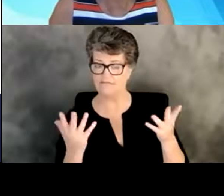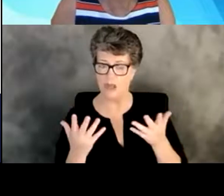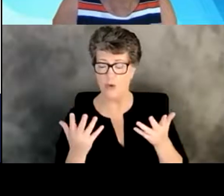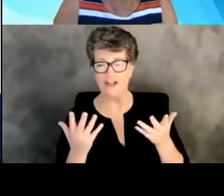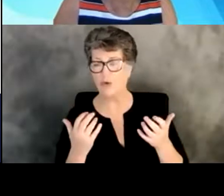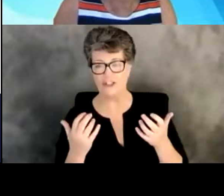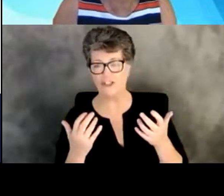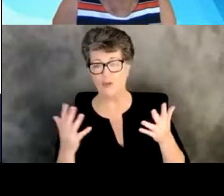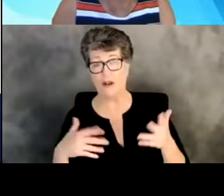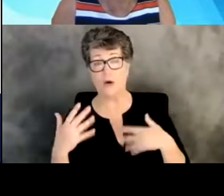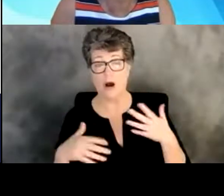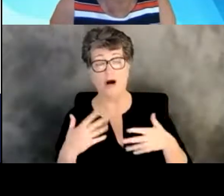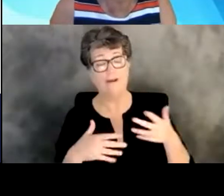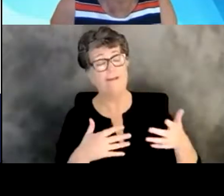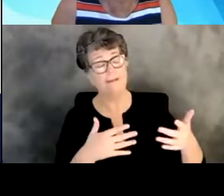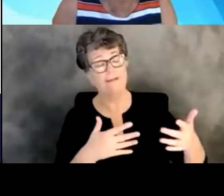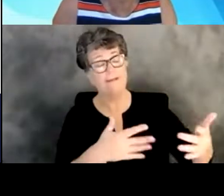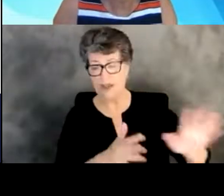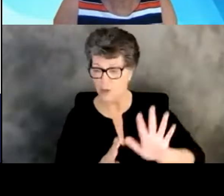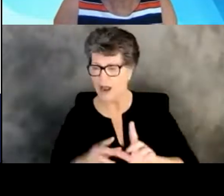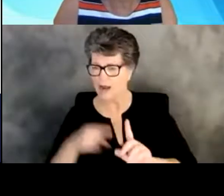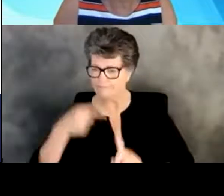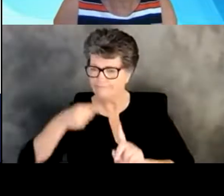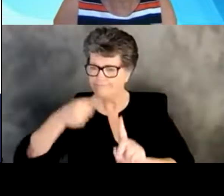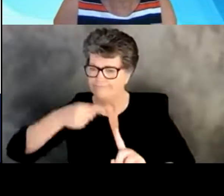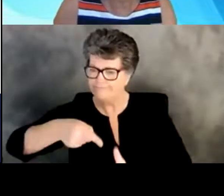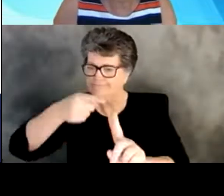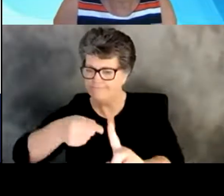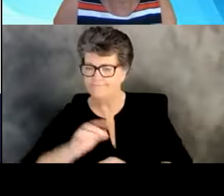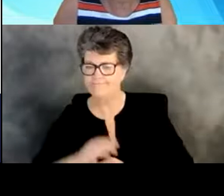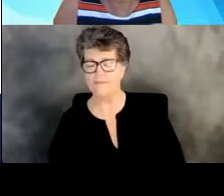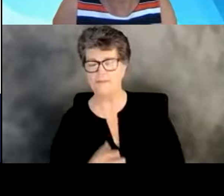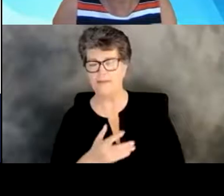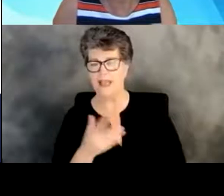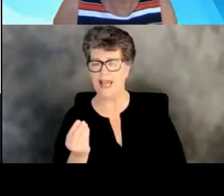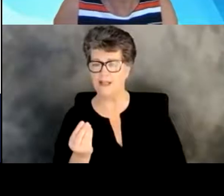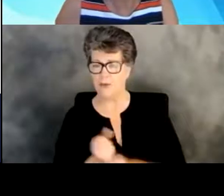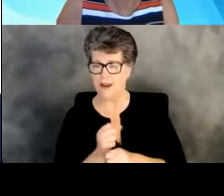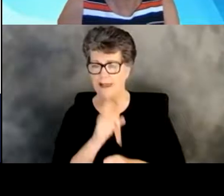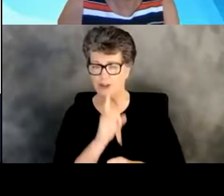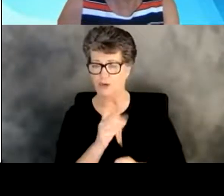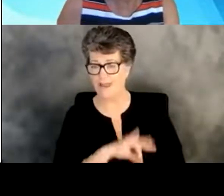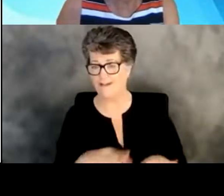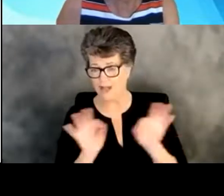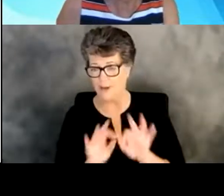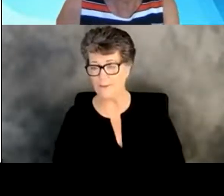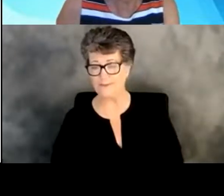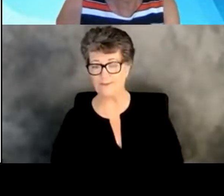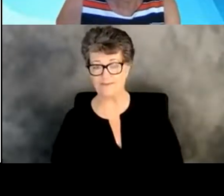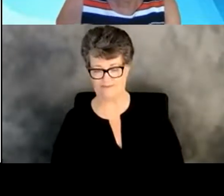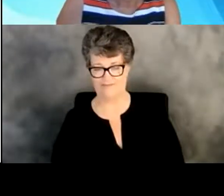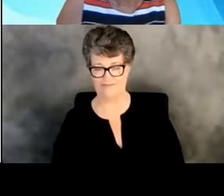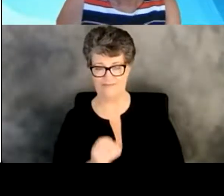drift. So we want to kind of put those markers for ourselves, but also want to make sure they add value. Next slide.